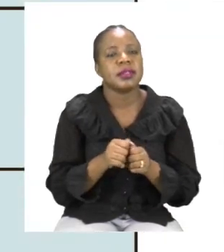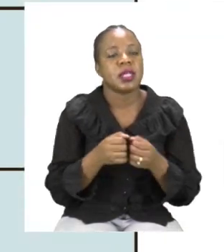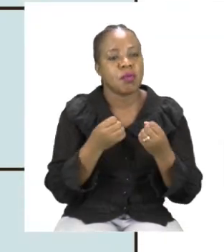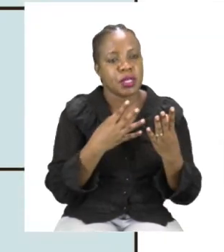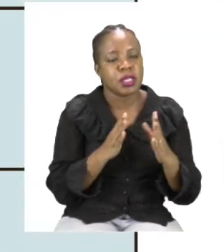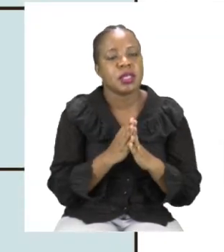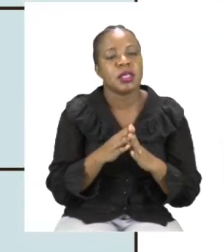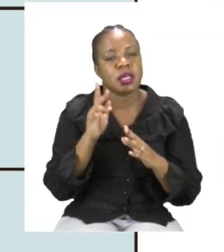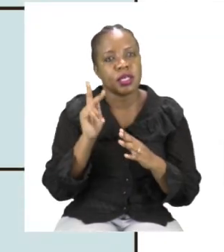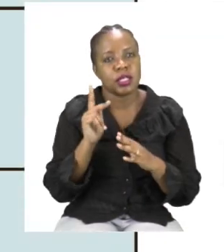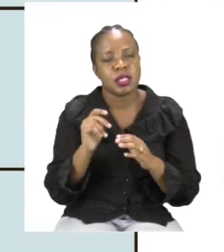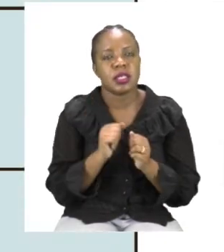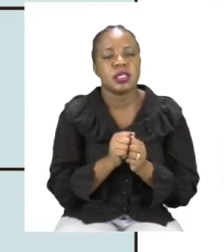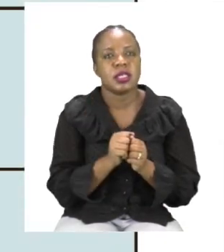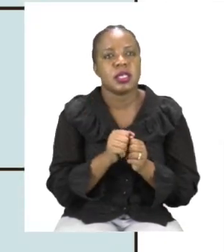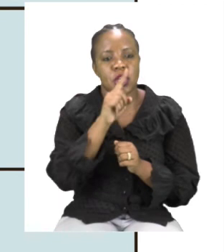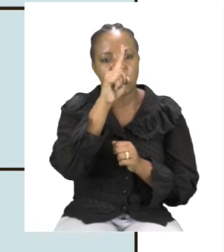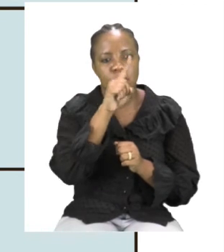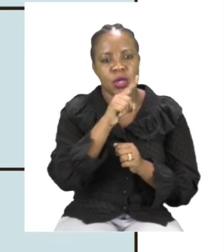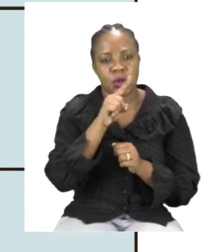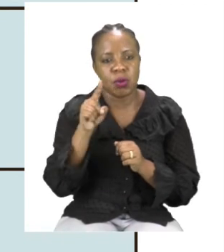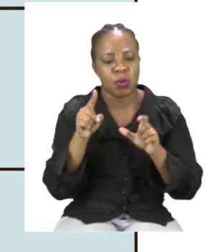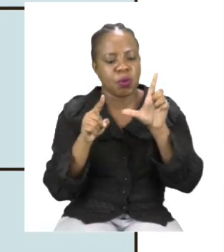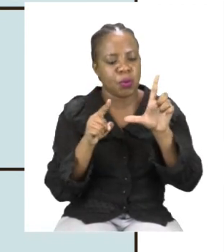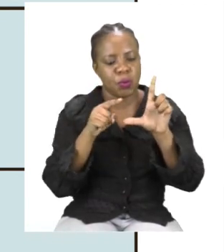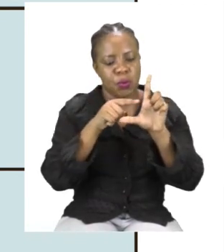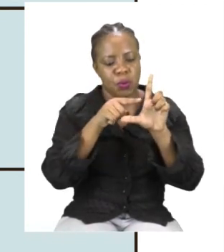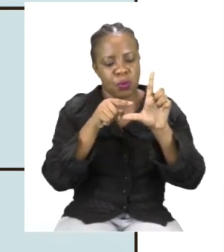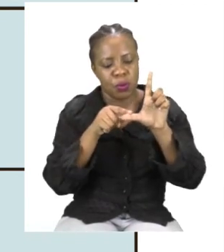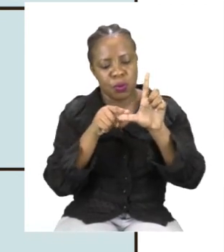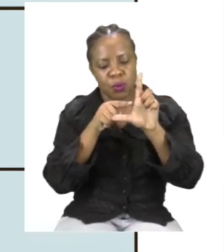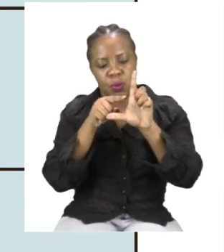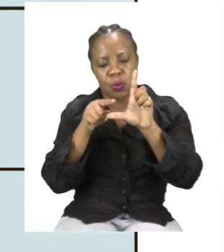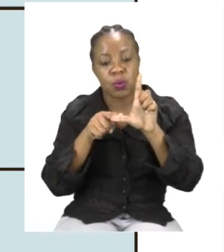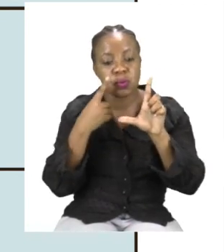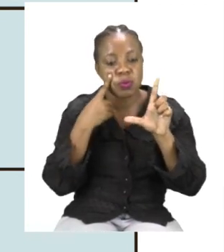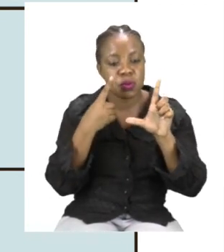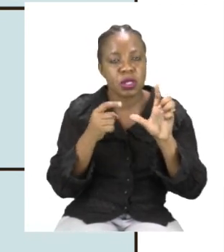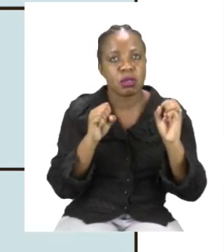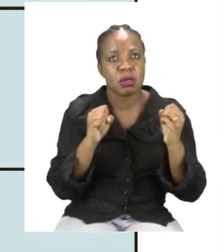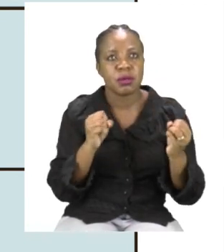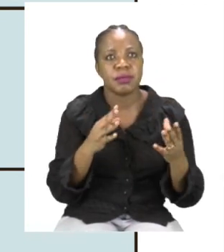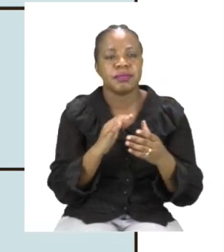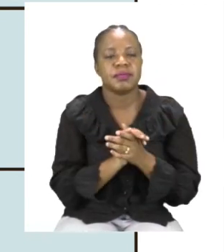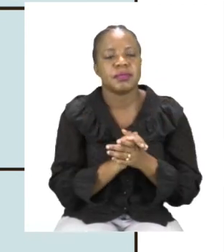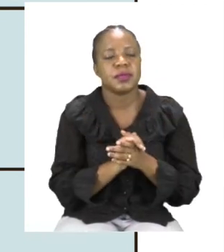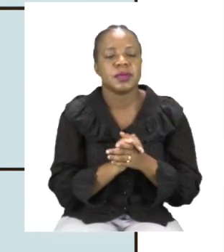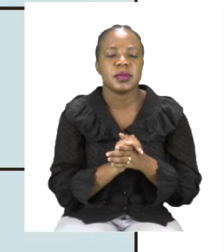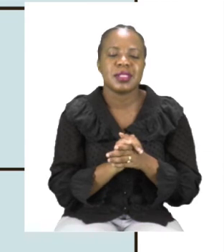an angle. You're going to do this for all the shapes on the page. Take your